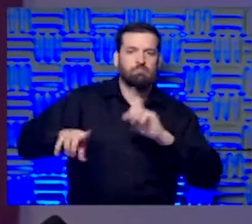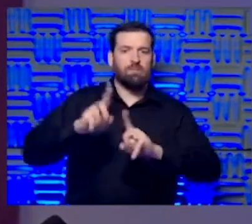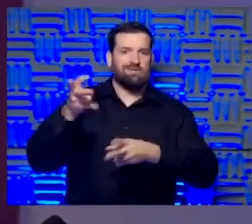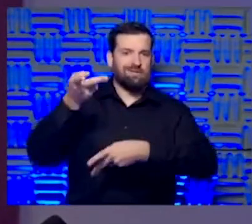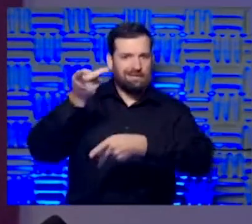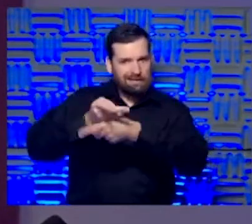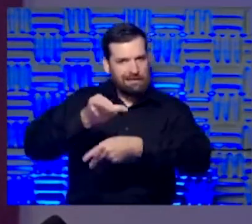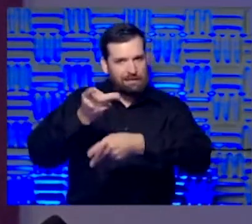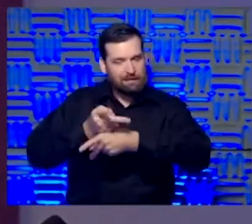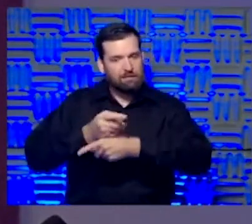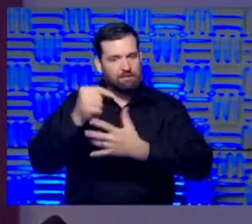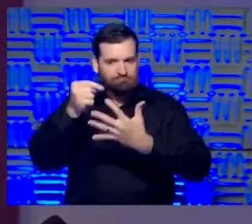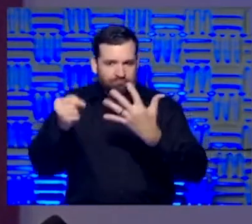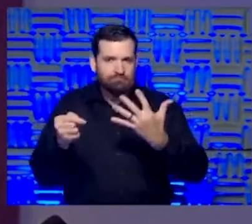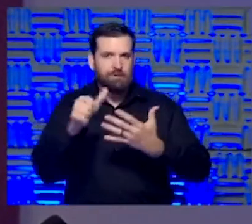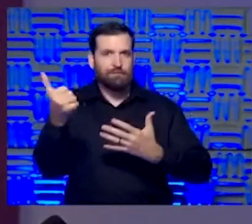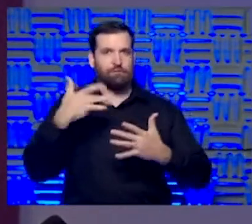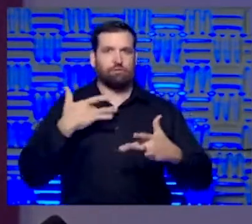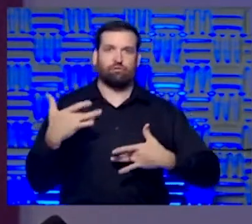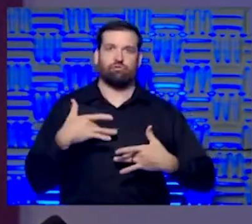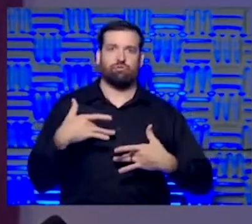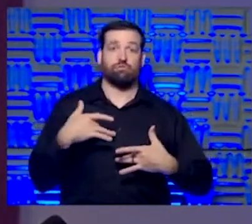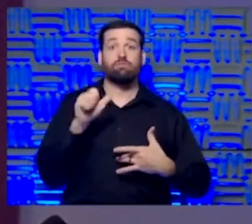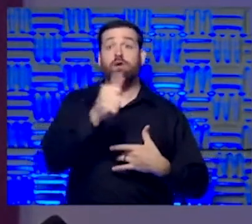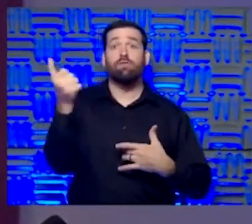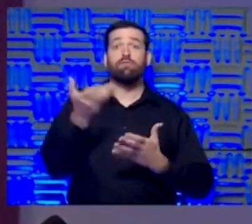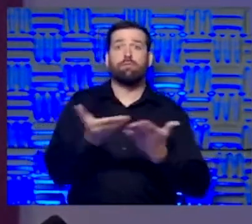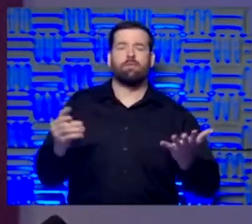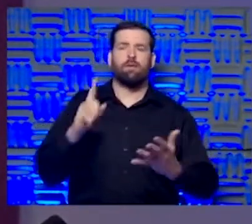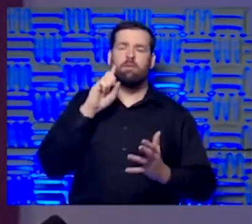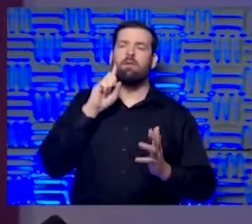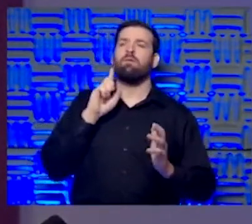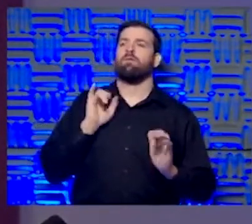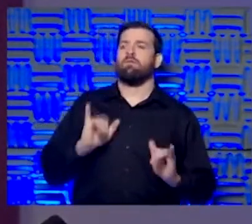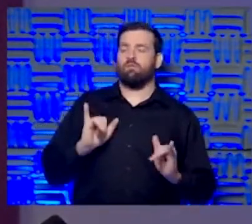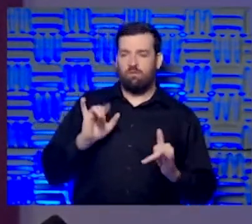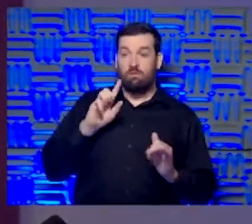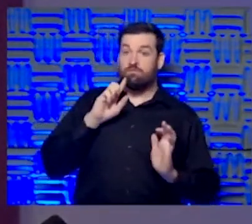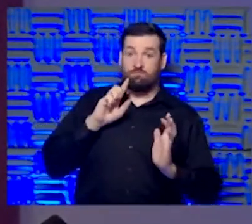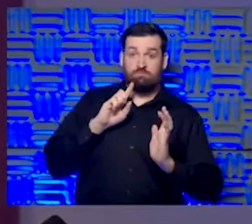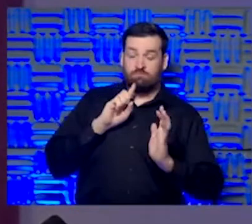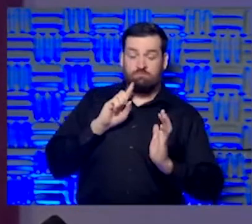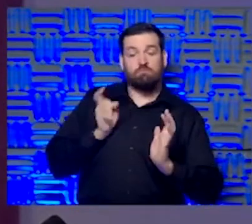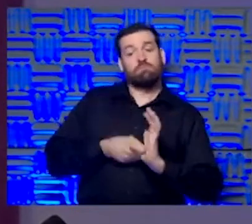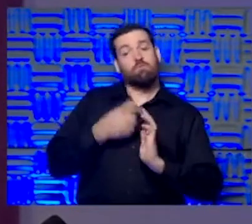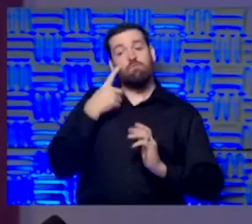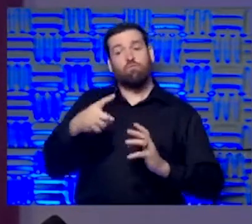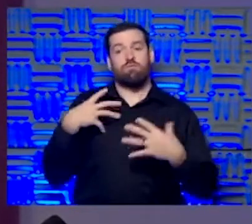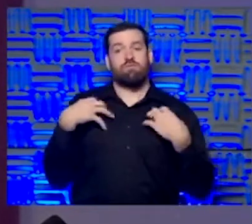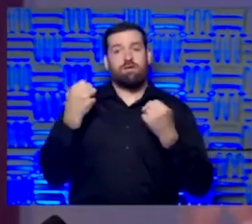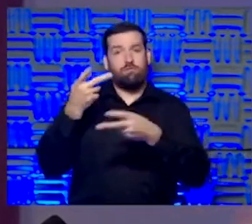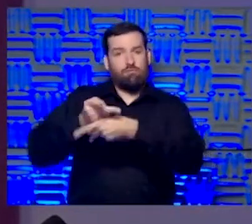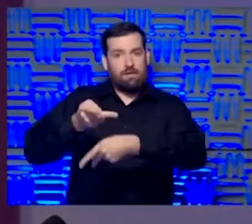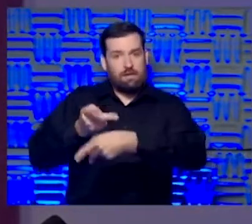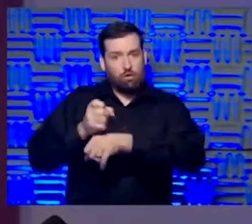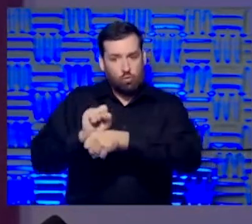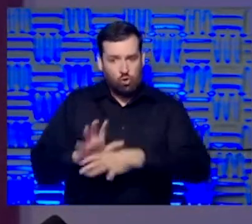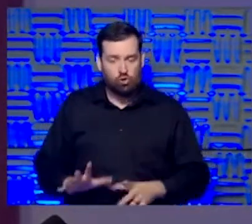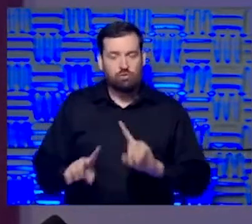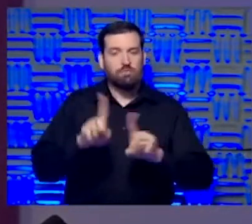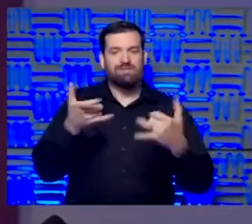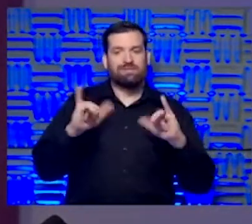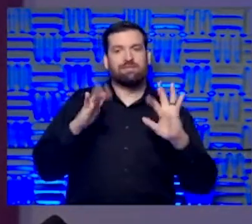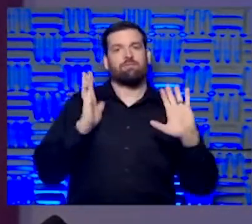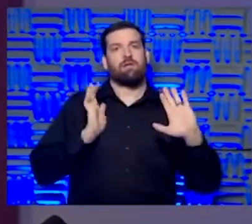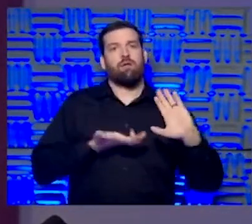maintaining all those other concerns. I think the other thing that struck me, I would absolutely acknowledge that this struck me in terms of healthcare workers, but that's still significant in our